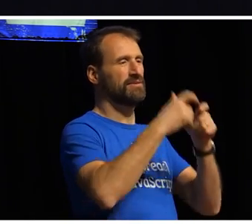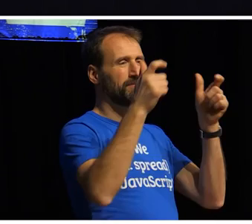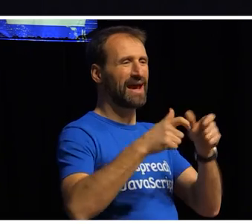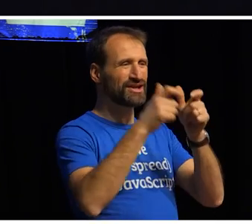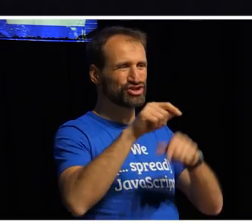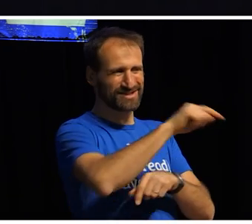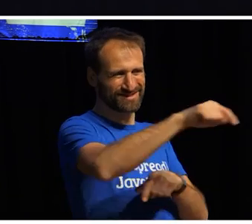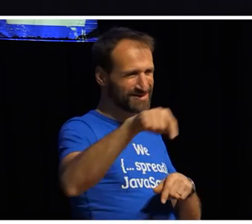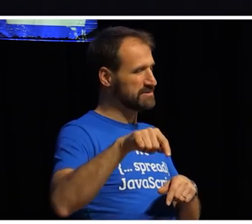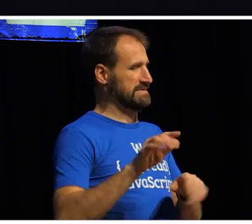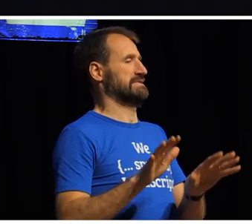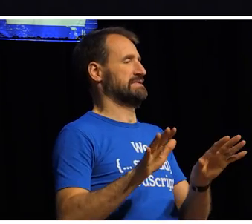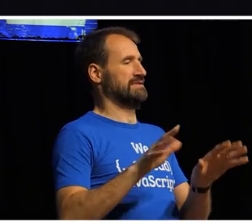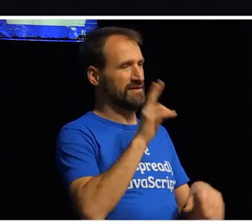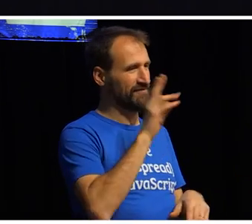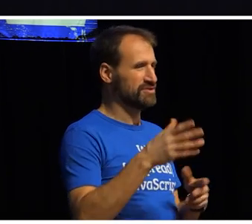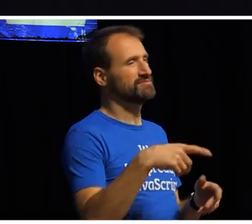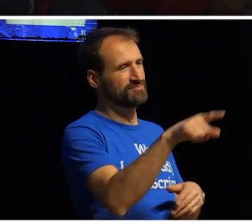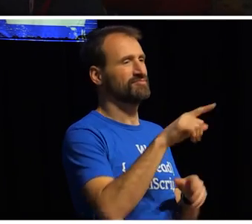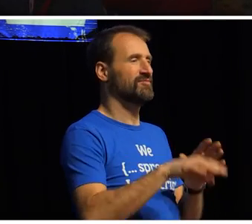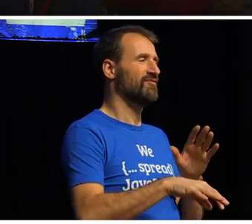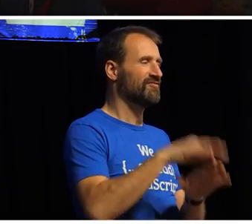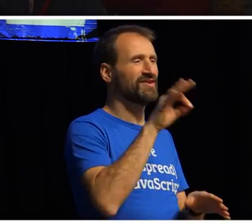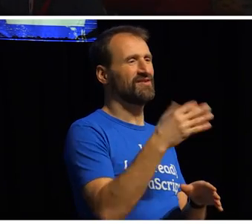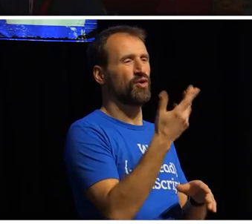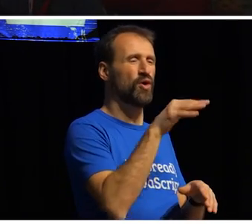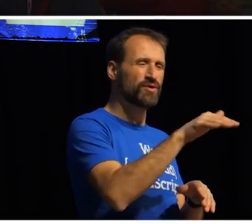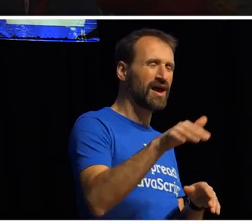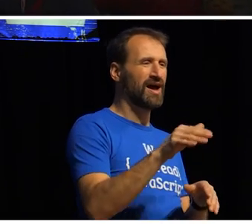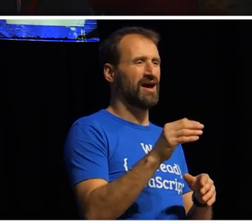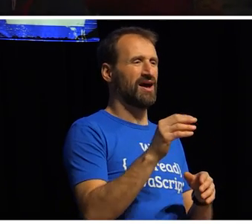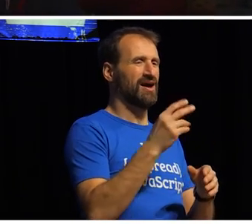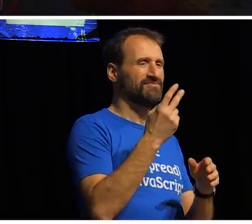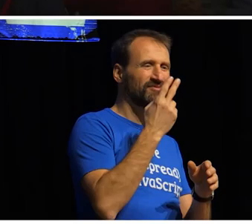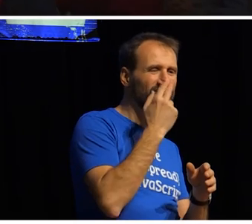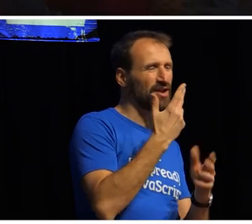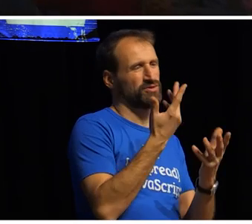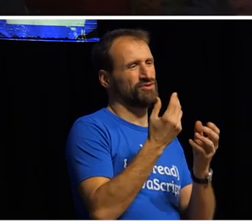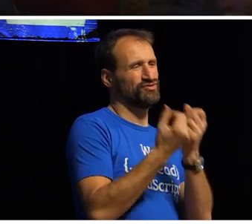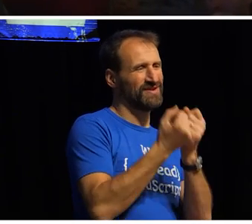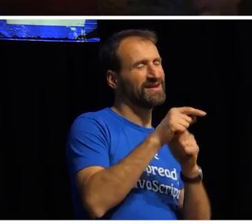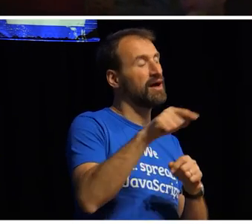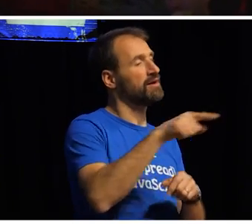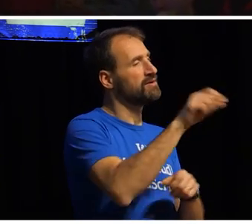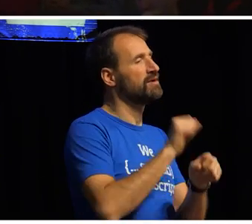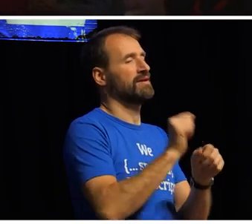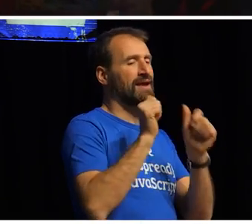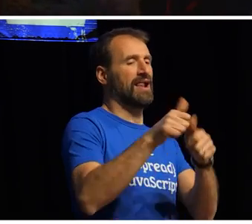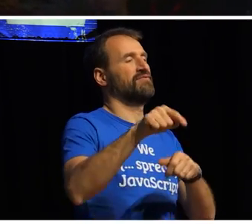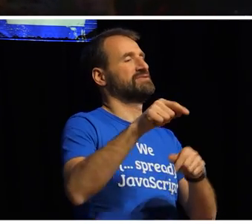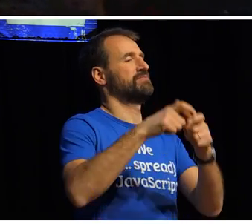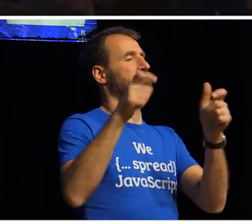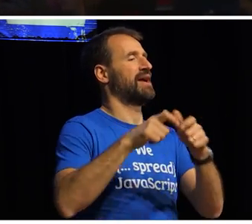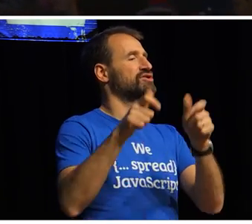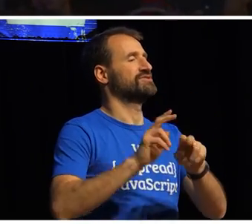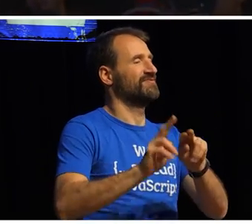project there's a bunch of these tools out there to help you find those issues use tools to help you fix those through upgrades through patches